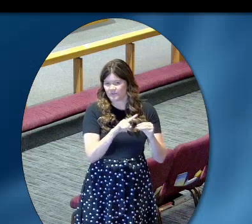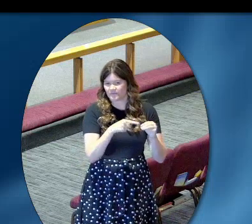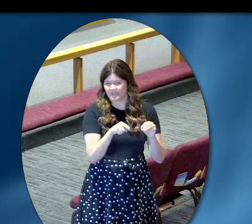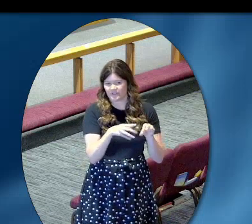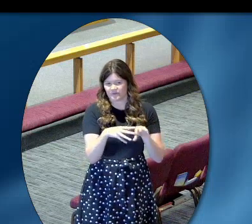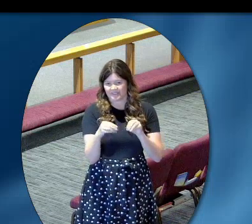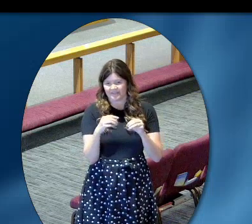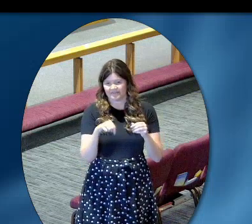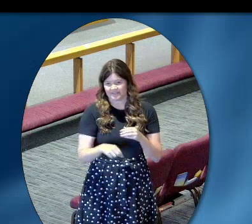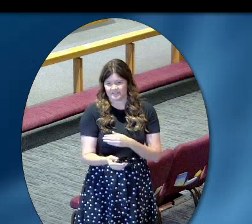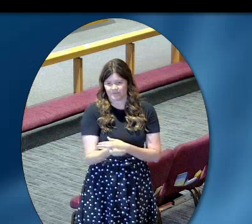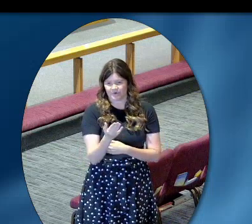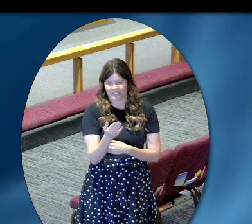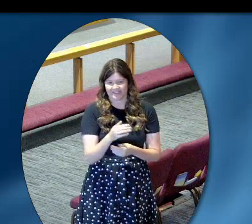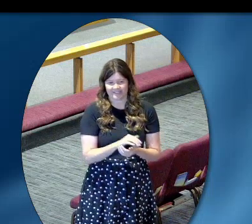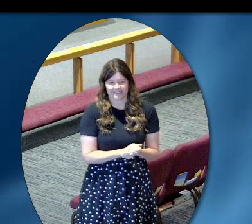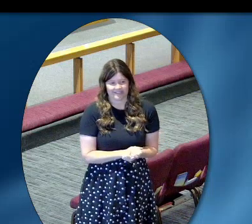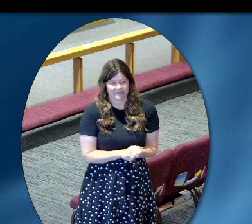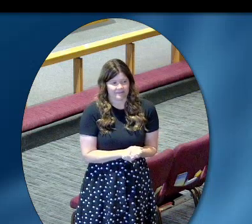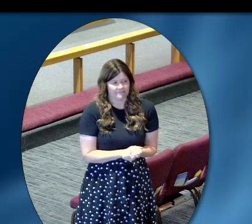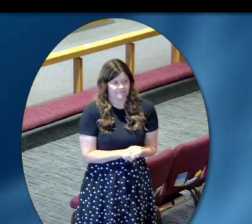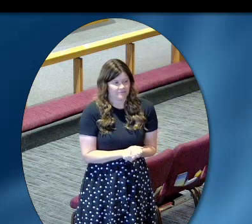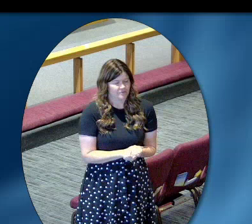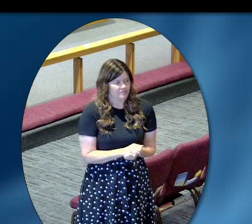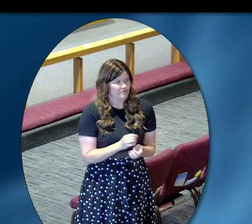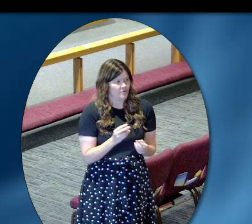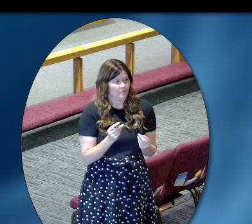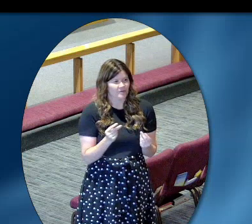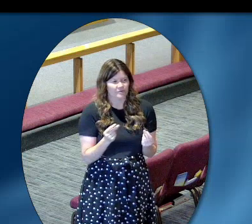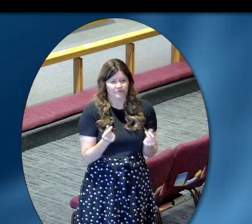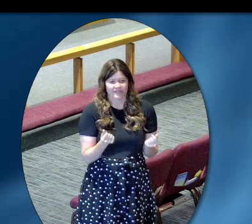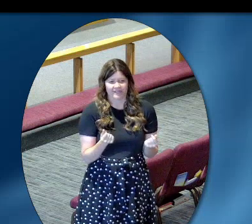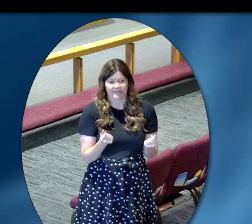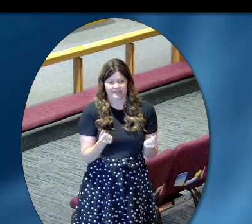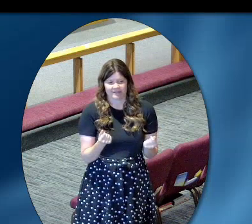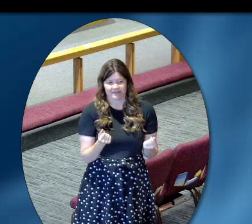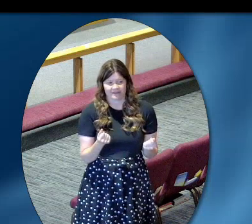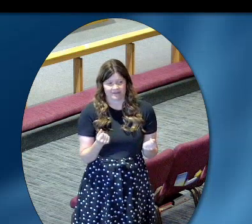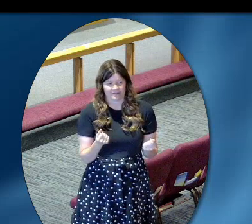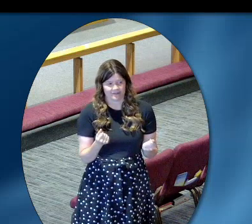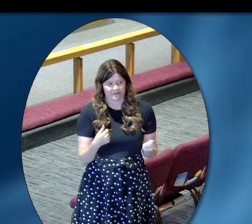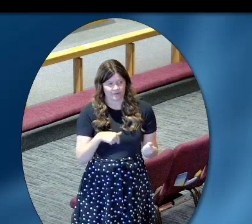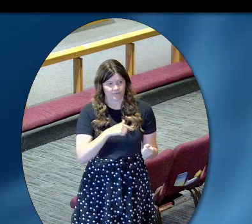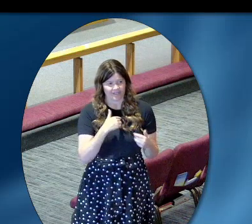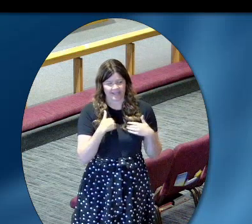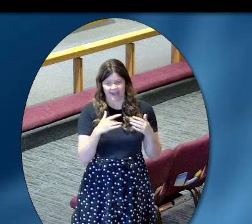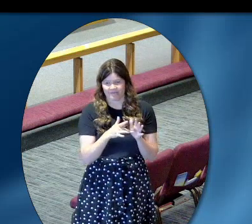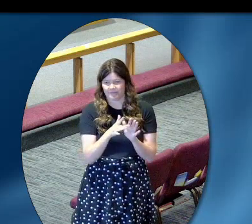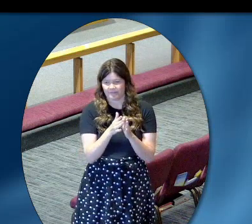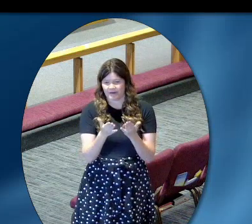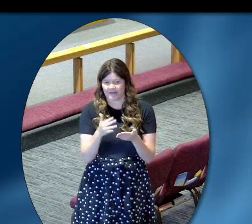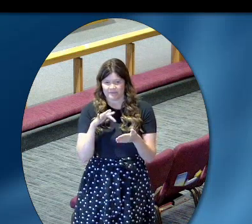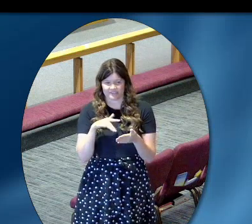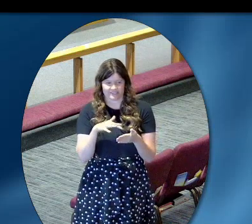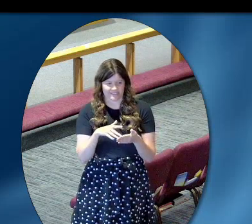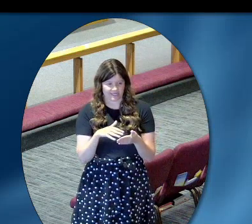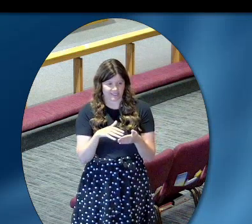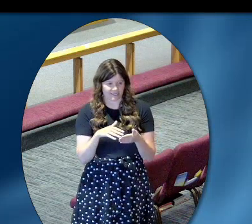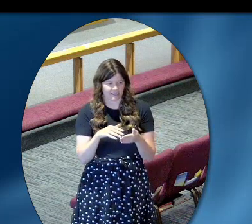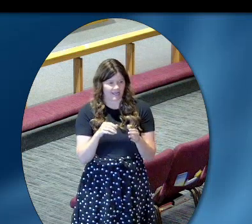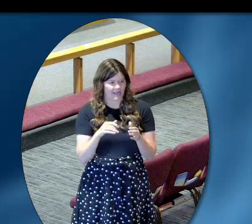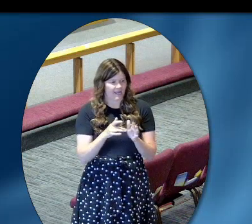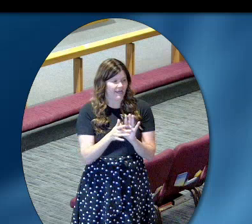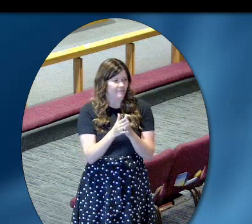this morning. Just real quick, our Bible study, our adult Bible